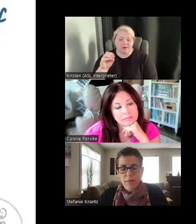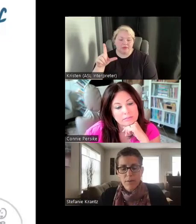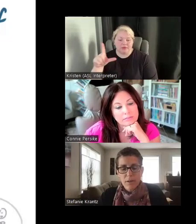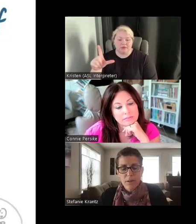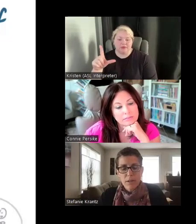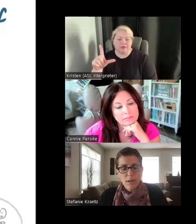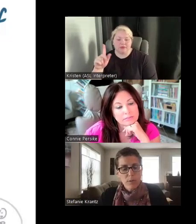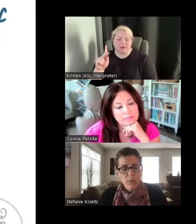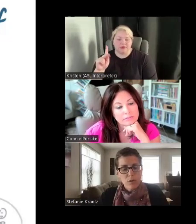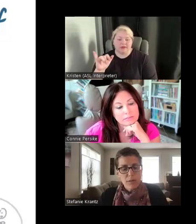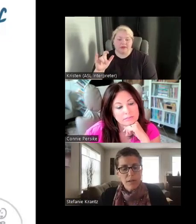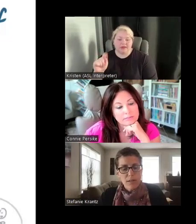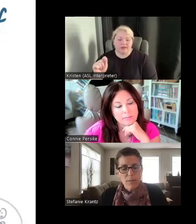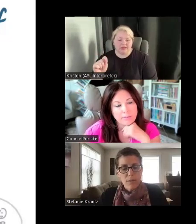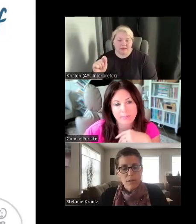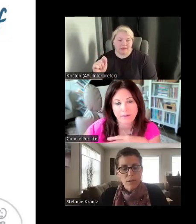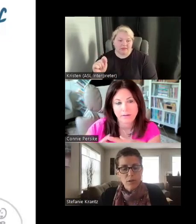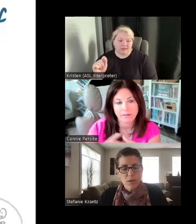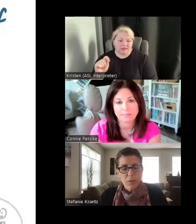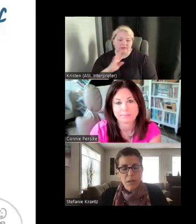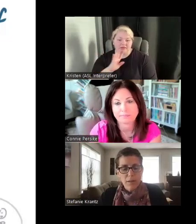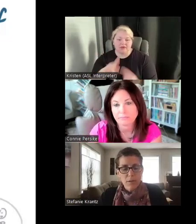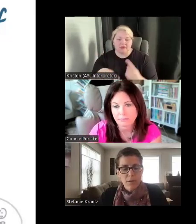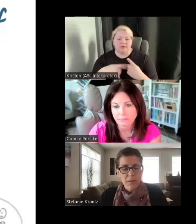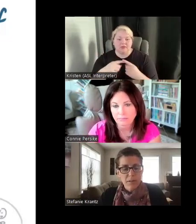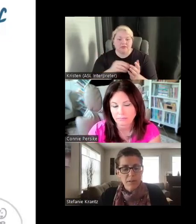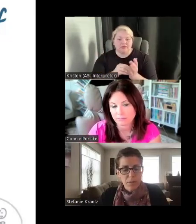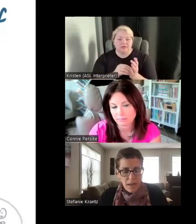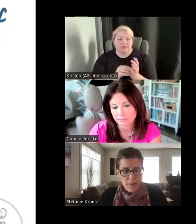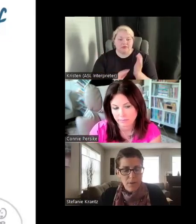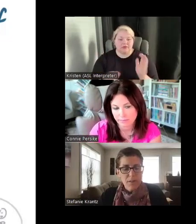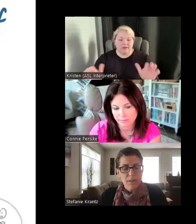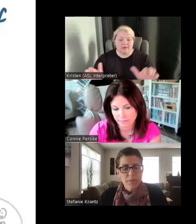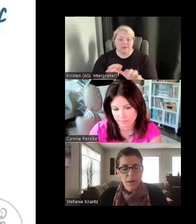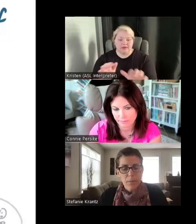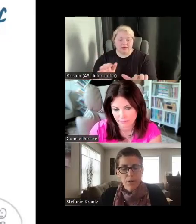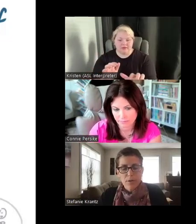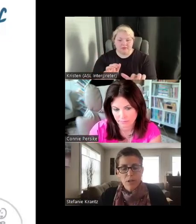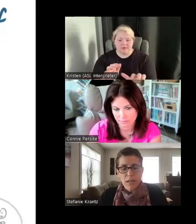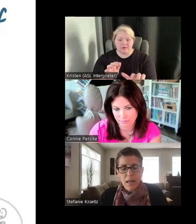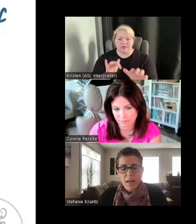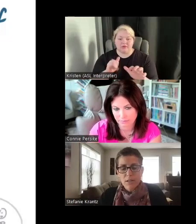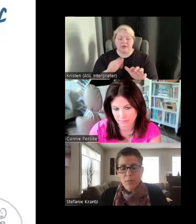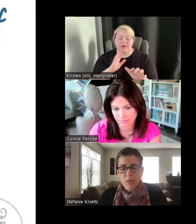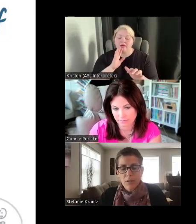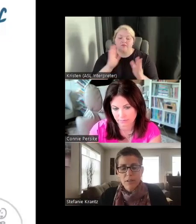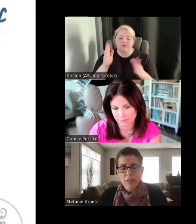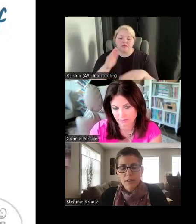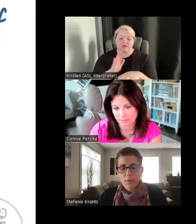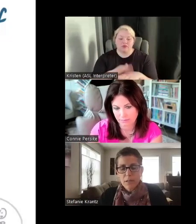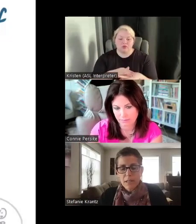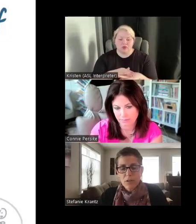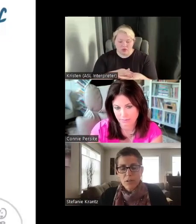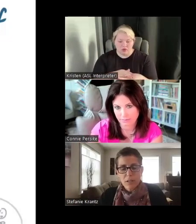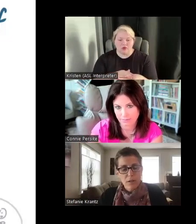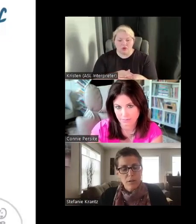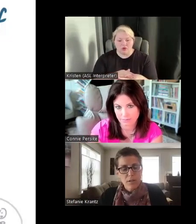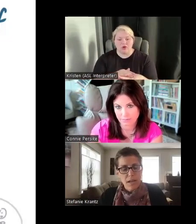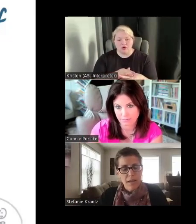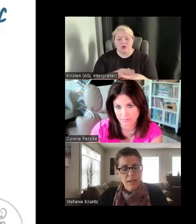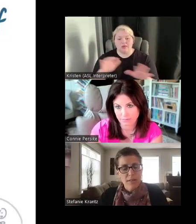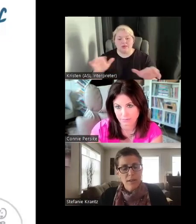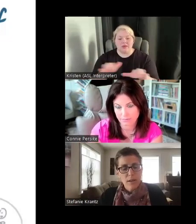student behavior, which deviates from the traditional behaviorism approach and aligns with current relational